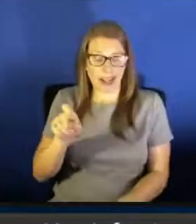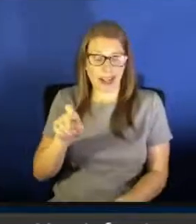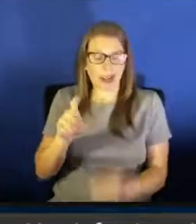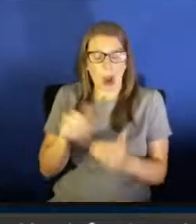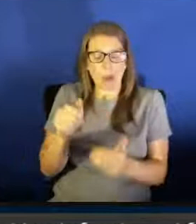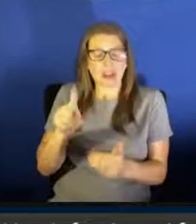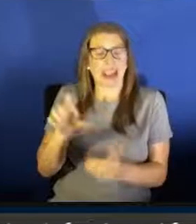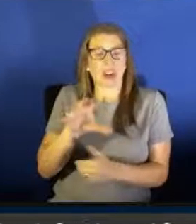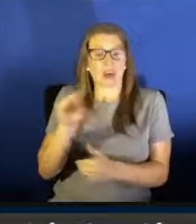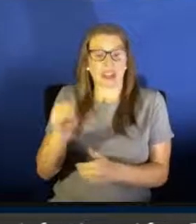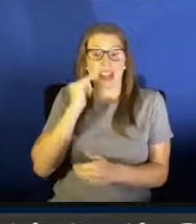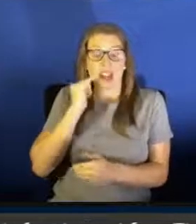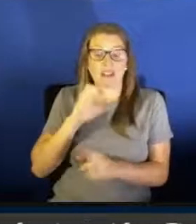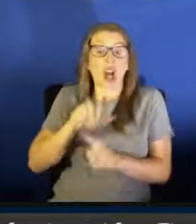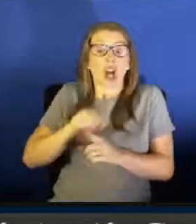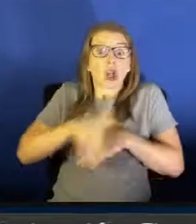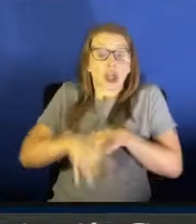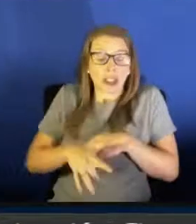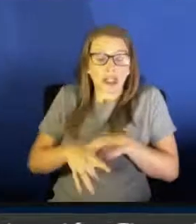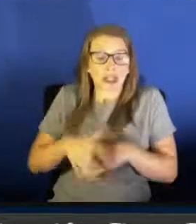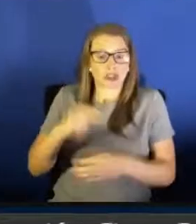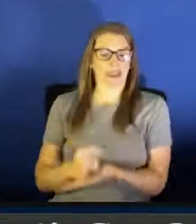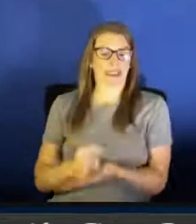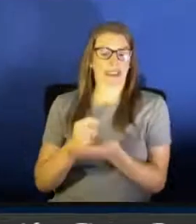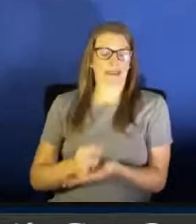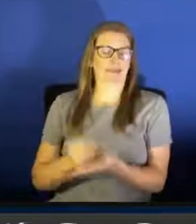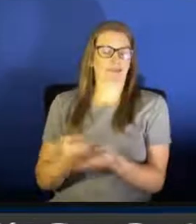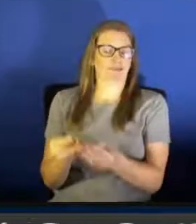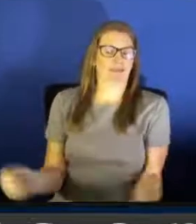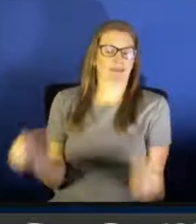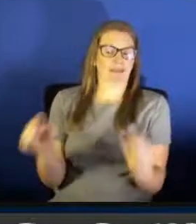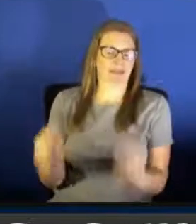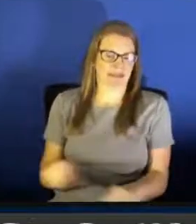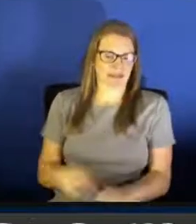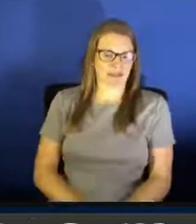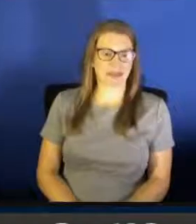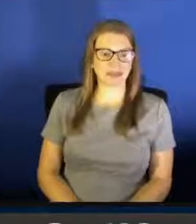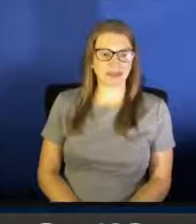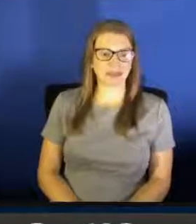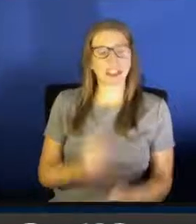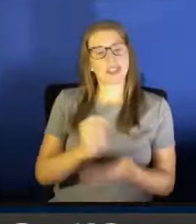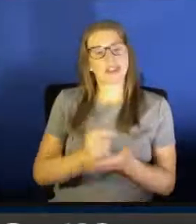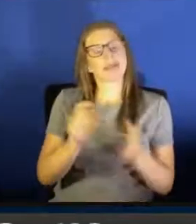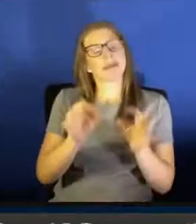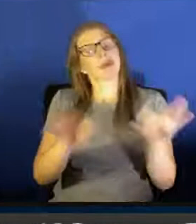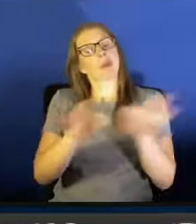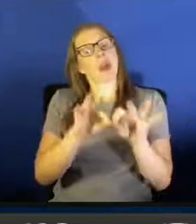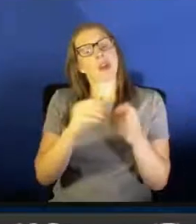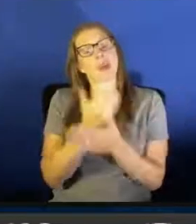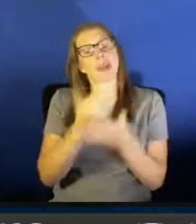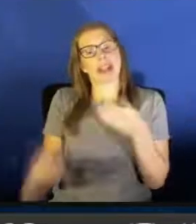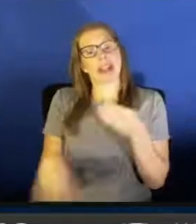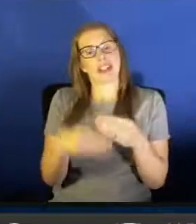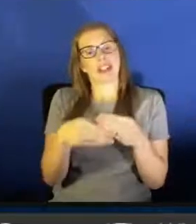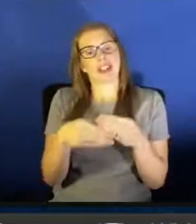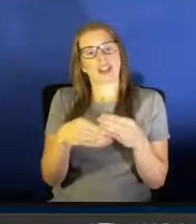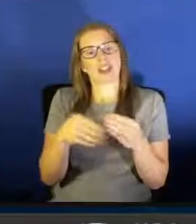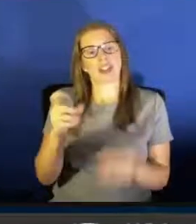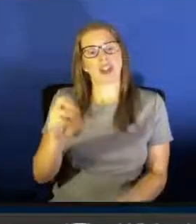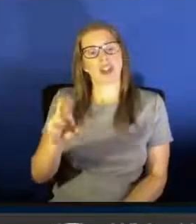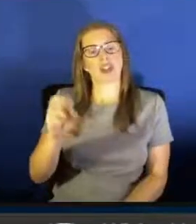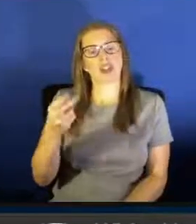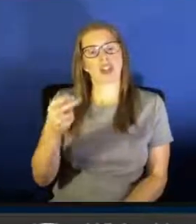early, highly treatable. So treatments are very, very important. So I want to talk about the newest addition here at the Cancer Center, Dr. Shen, our